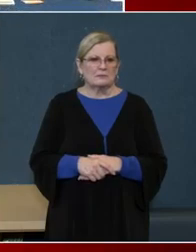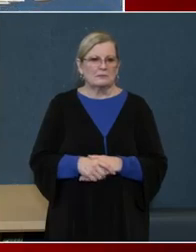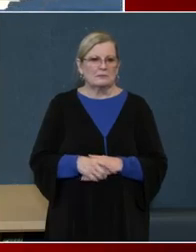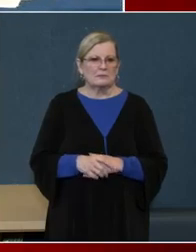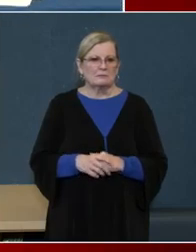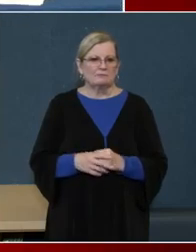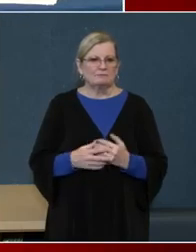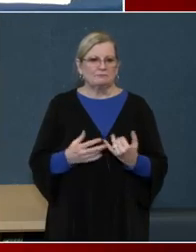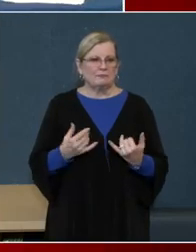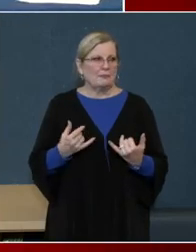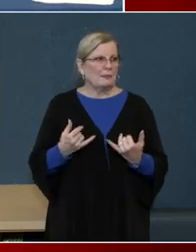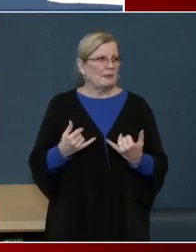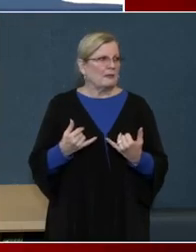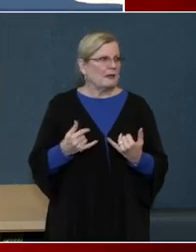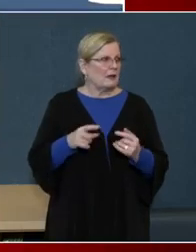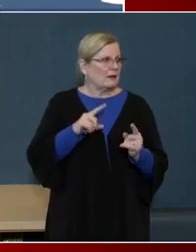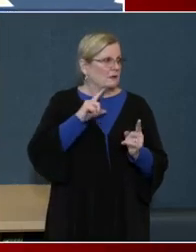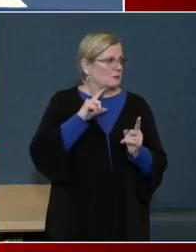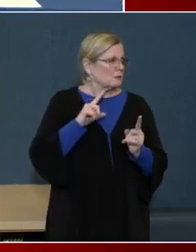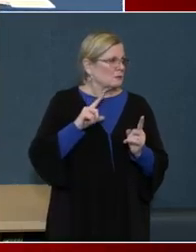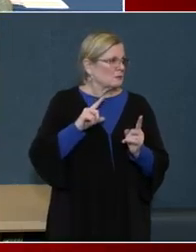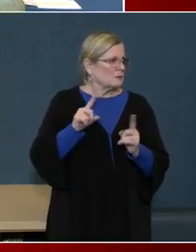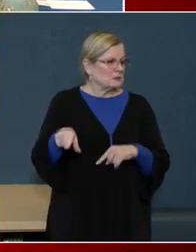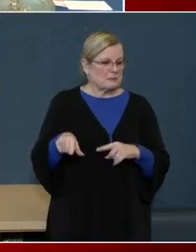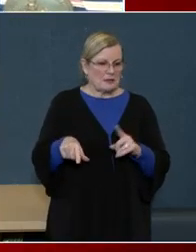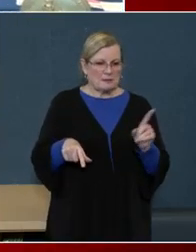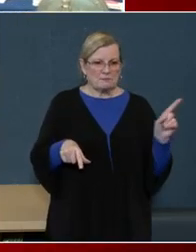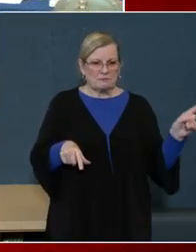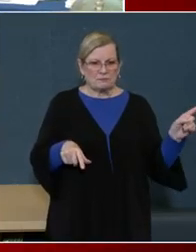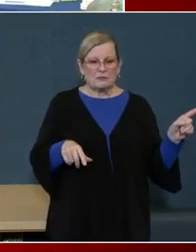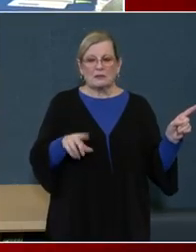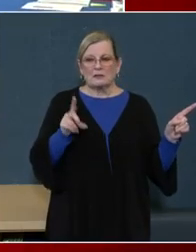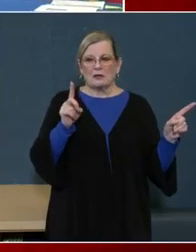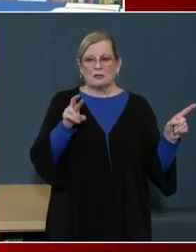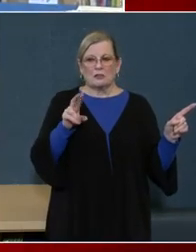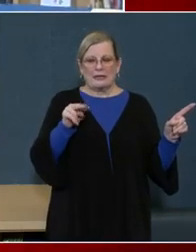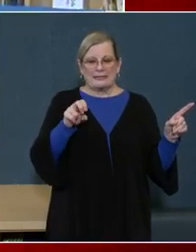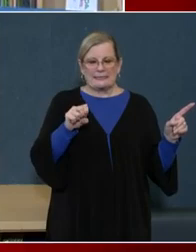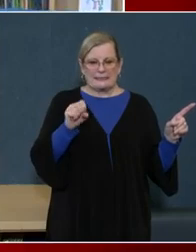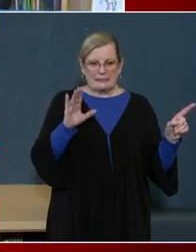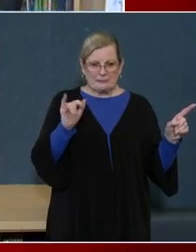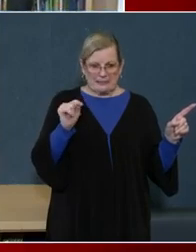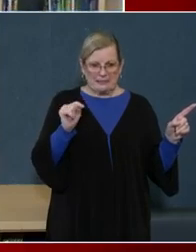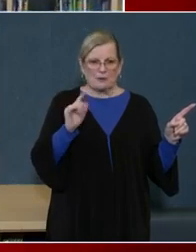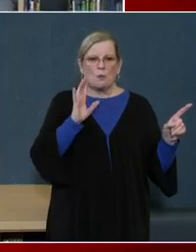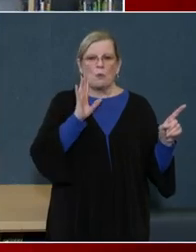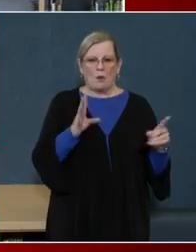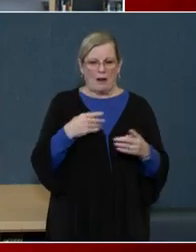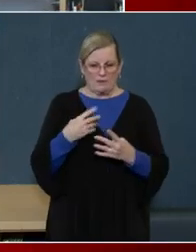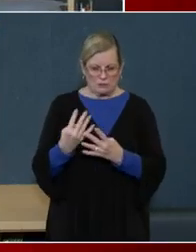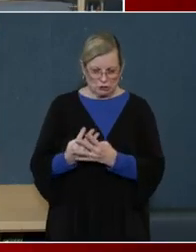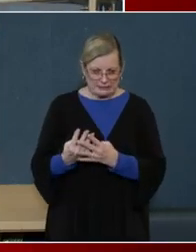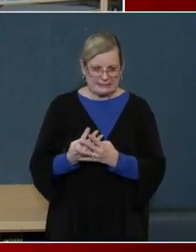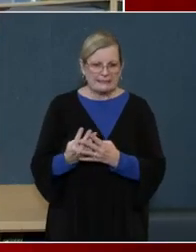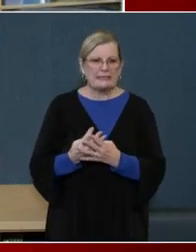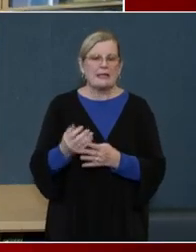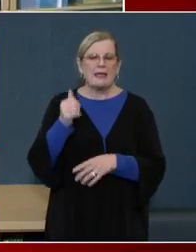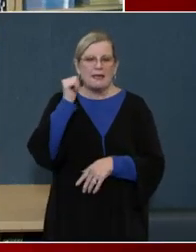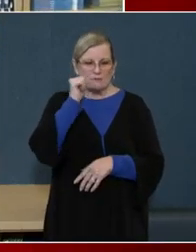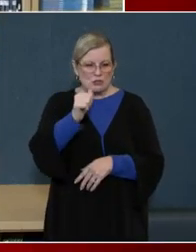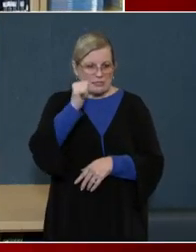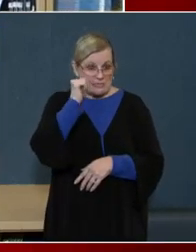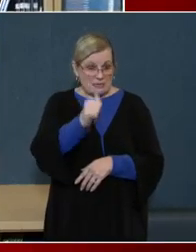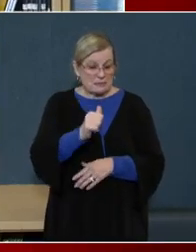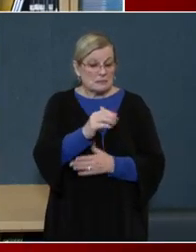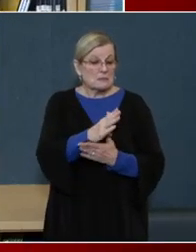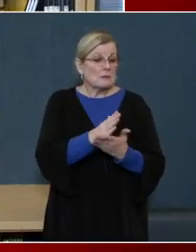So I think we're getting into an issue that's a non-issue, right? So people go into healthcare offices and receive